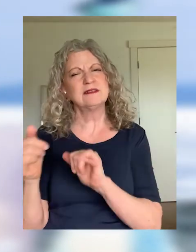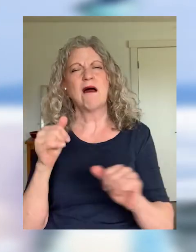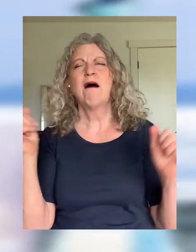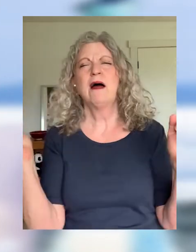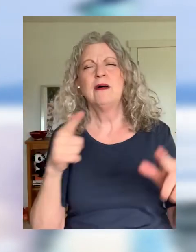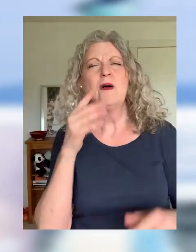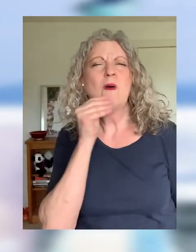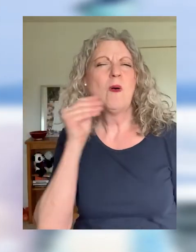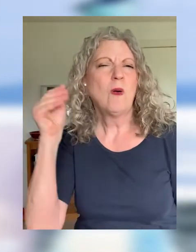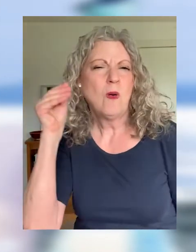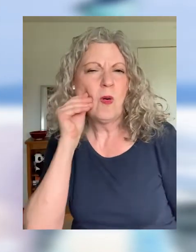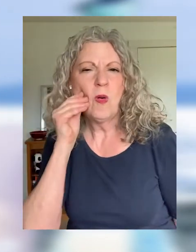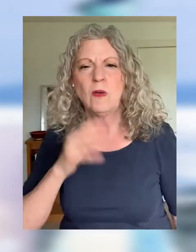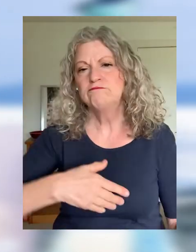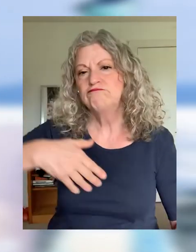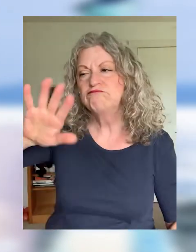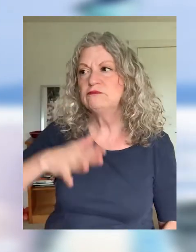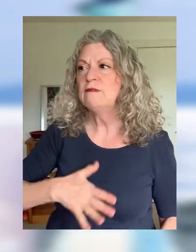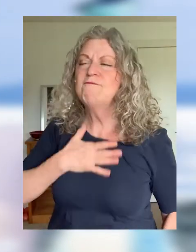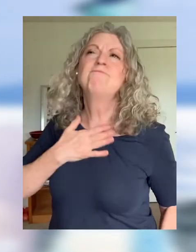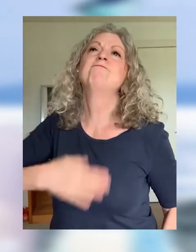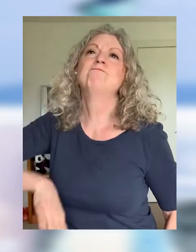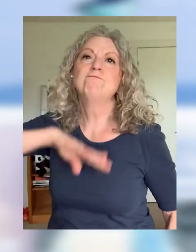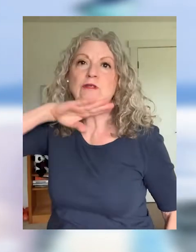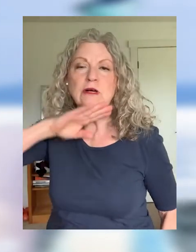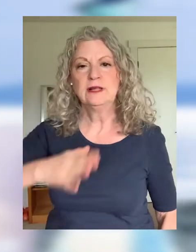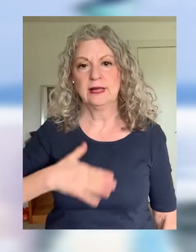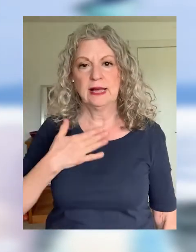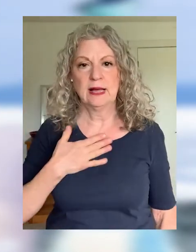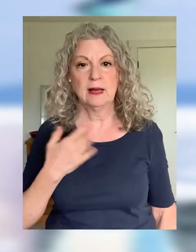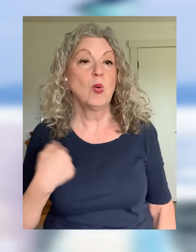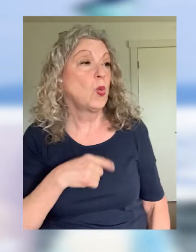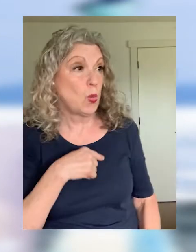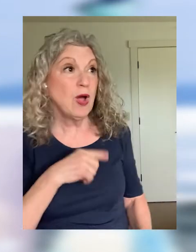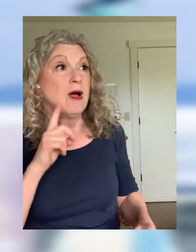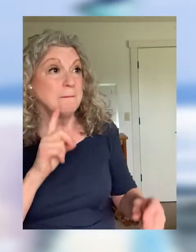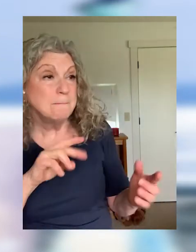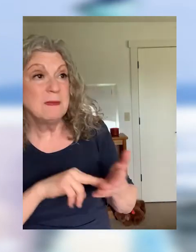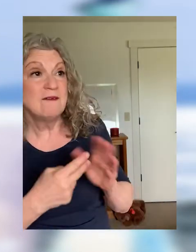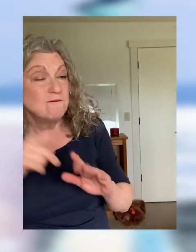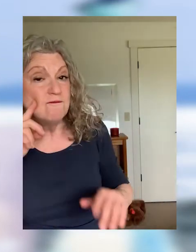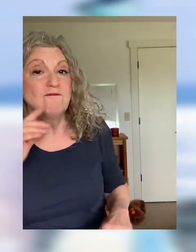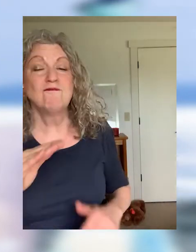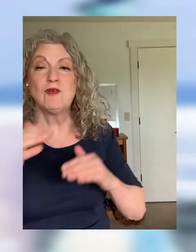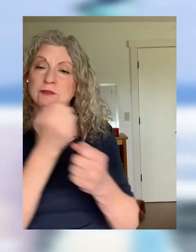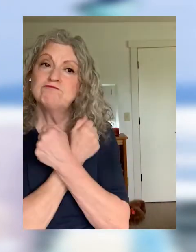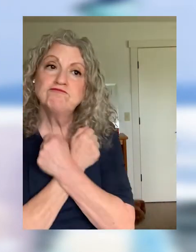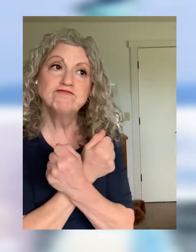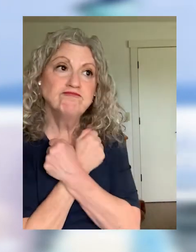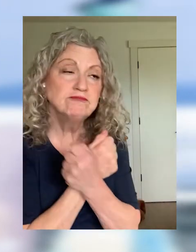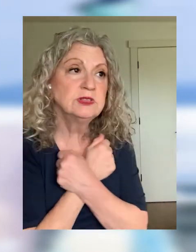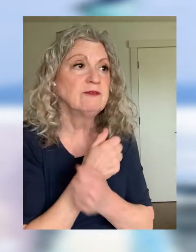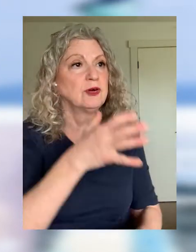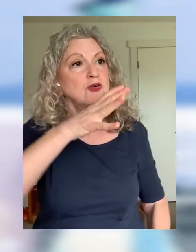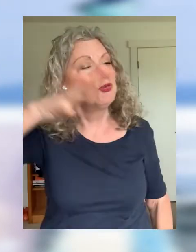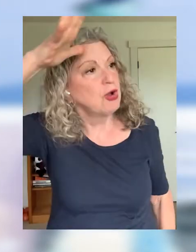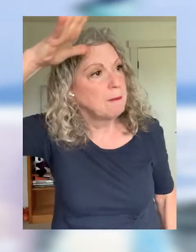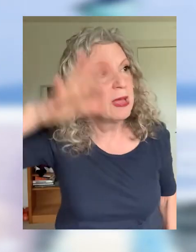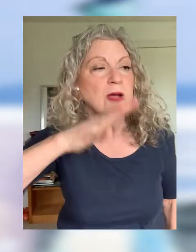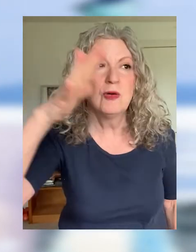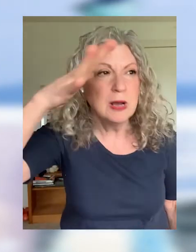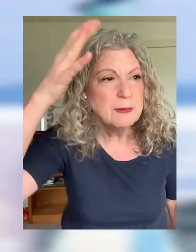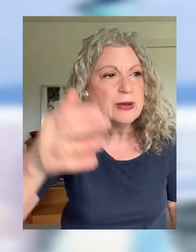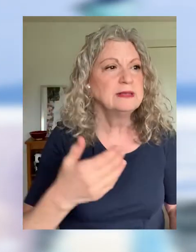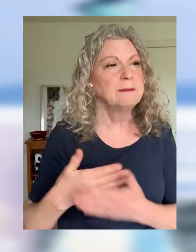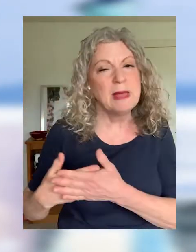that everyone goes home full and tired and happy. We're meant for hugs with grandparents and cousins and new babies and